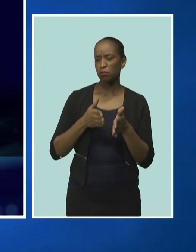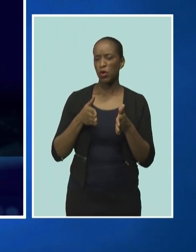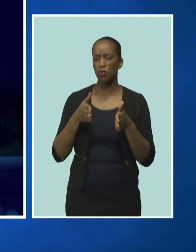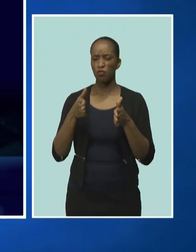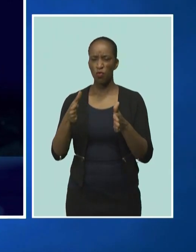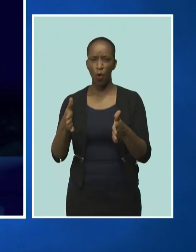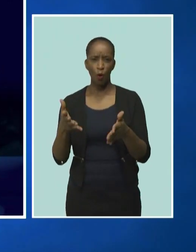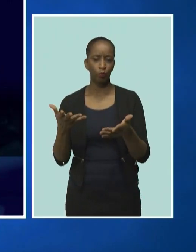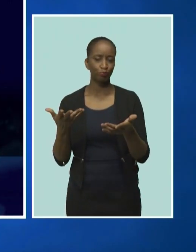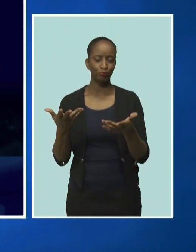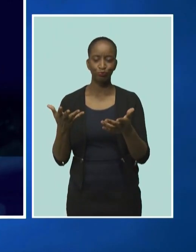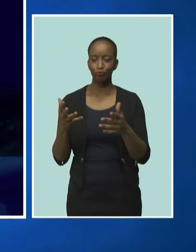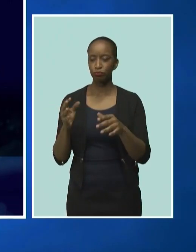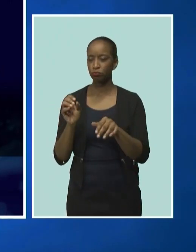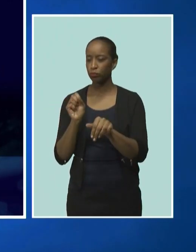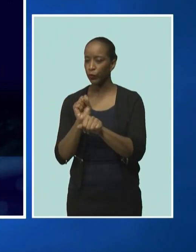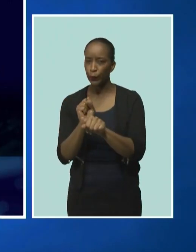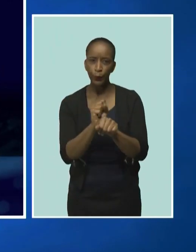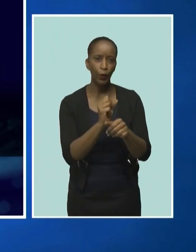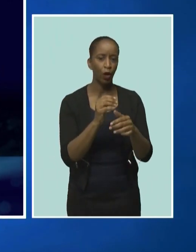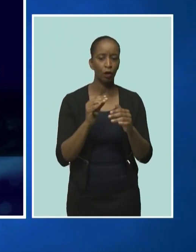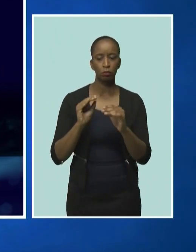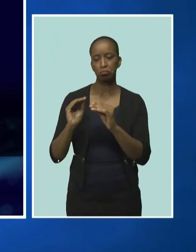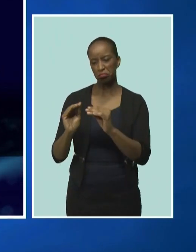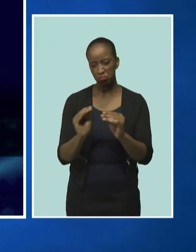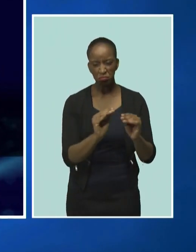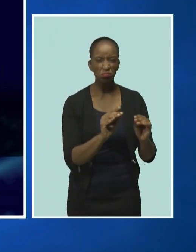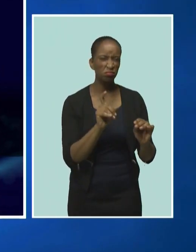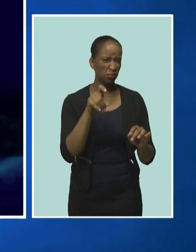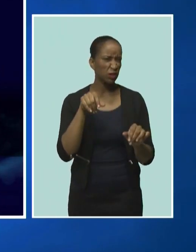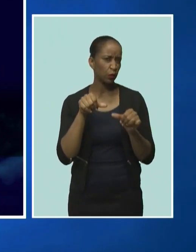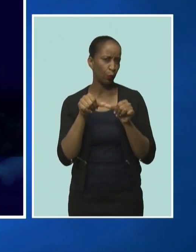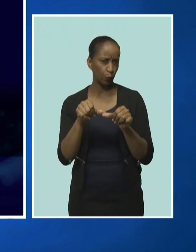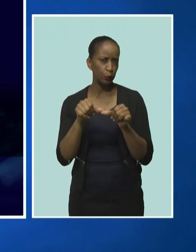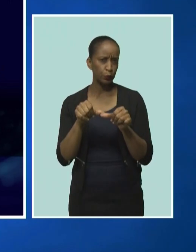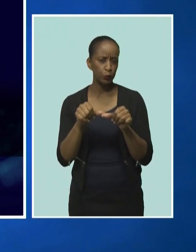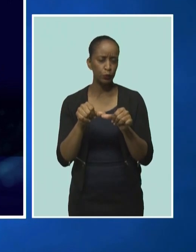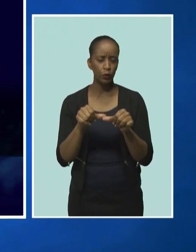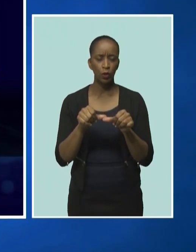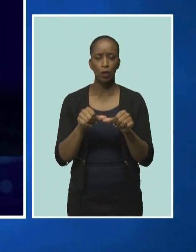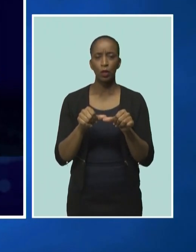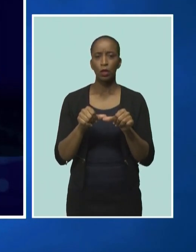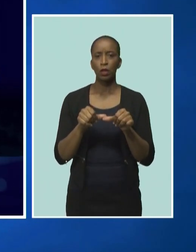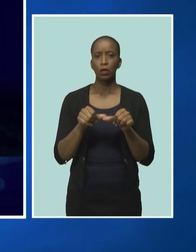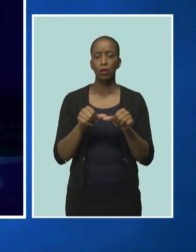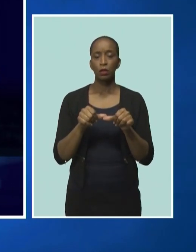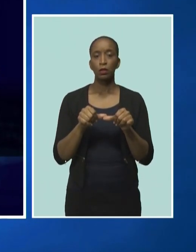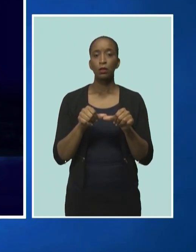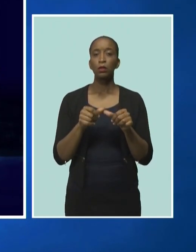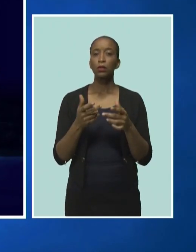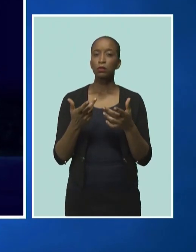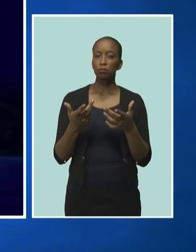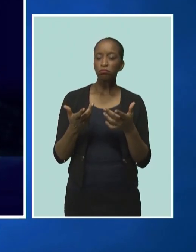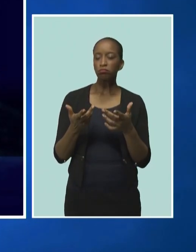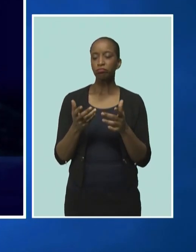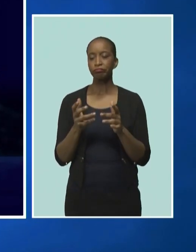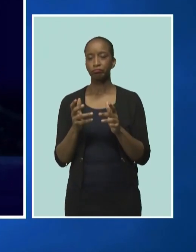extinguished and the all clear has been given for persons to utilize limited utilization of the